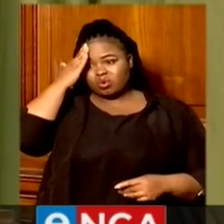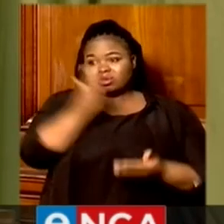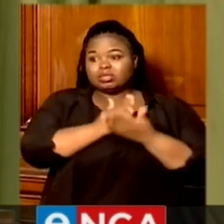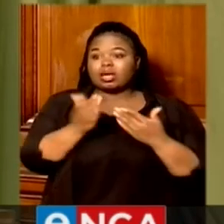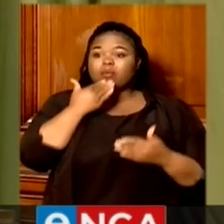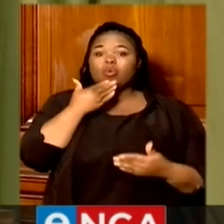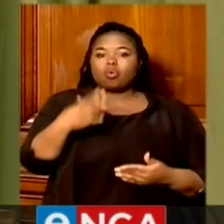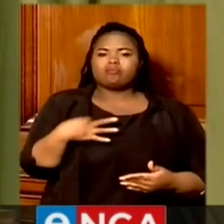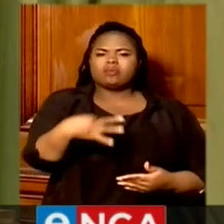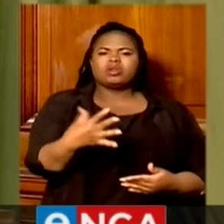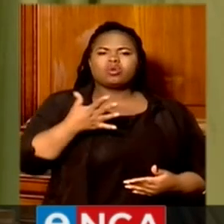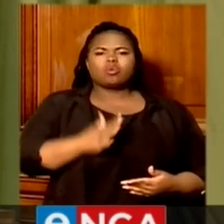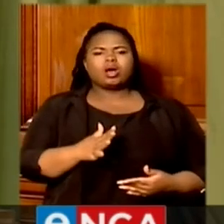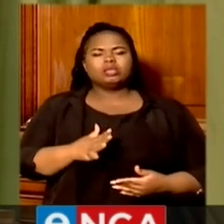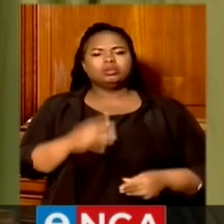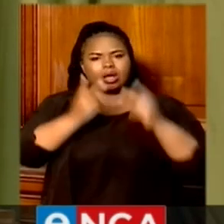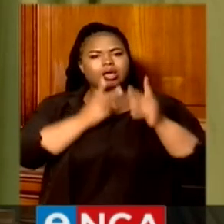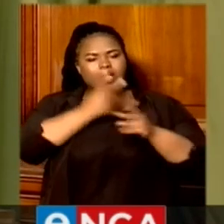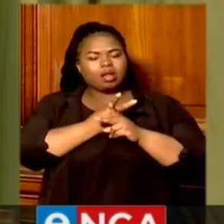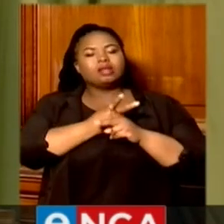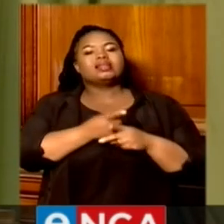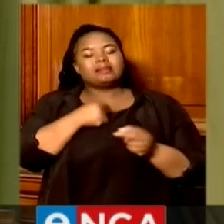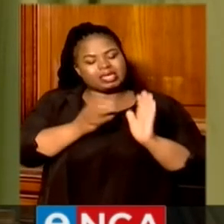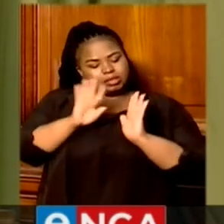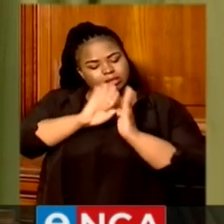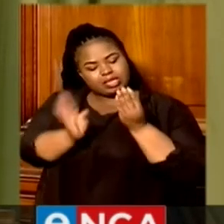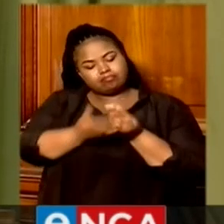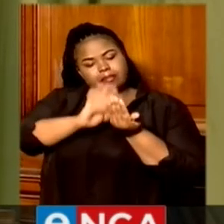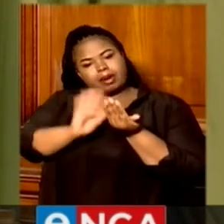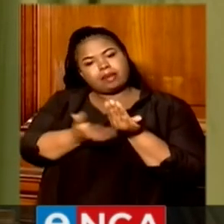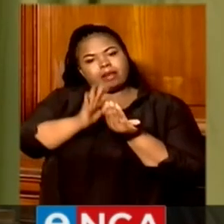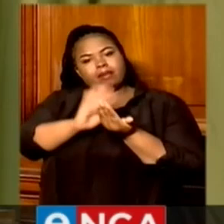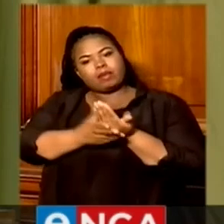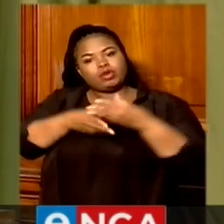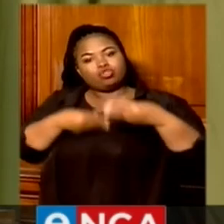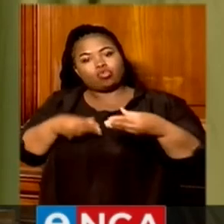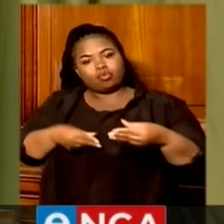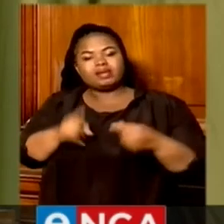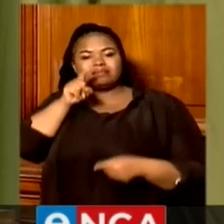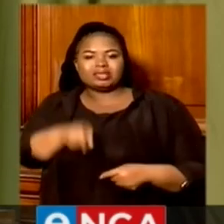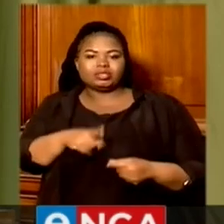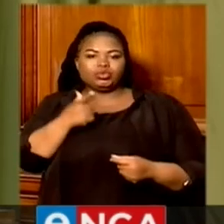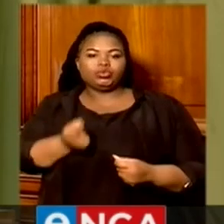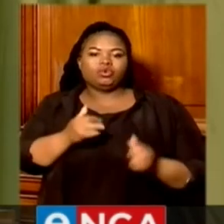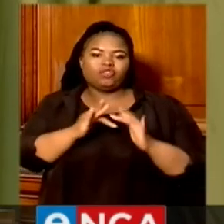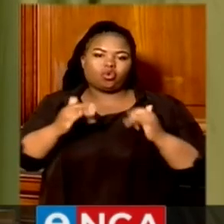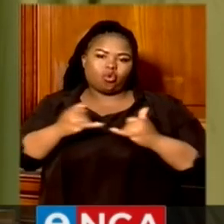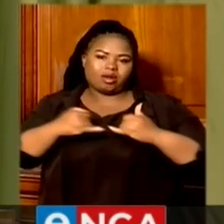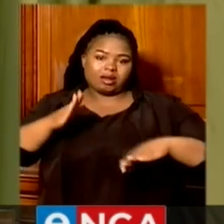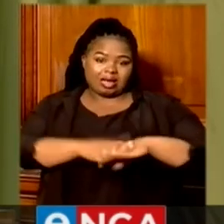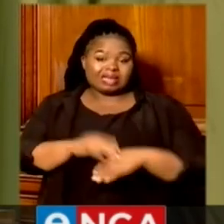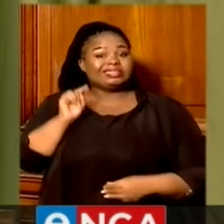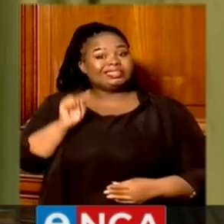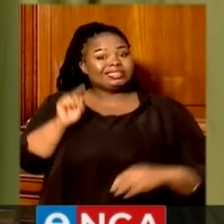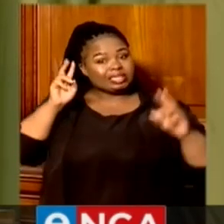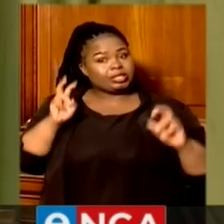requesting recourse need to upload documents. The recourse process will be electronic. Nanzo futhi enye